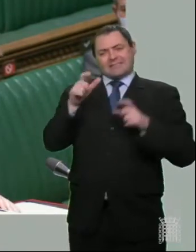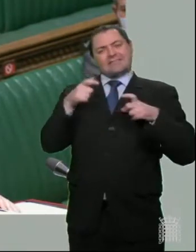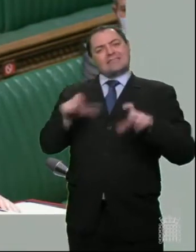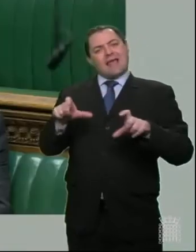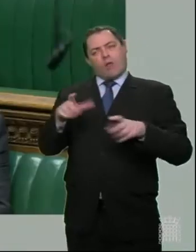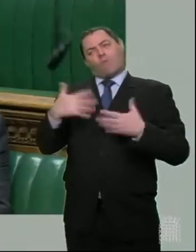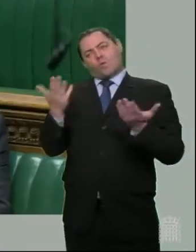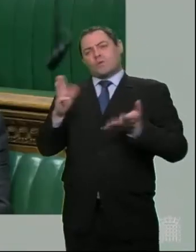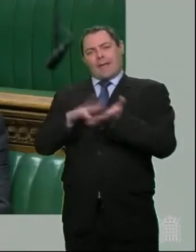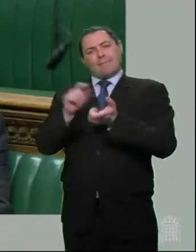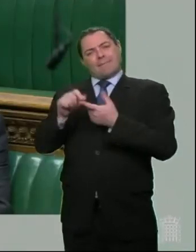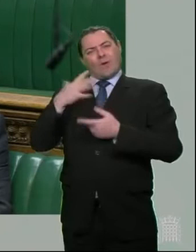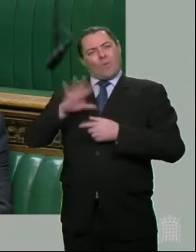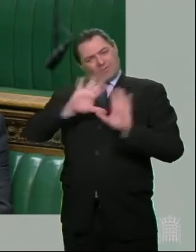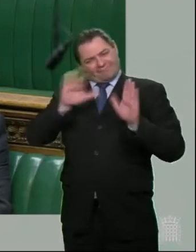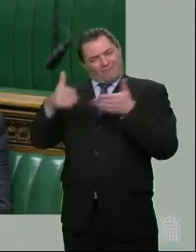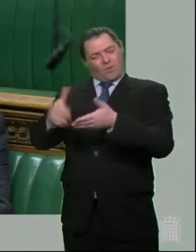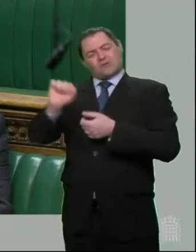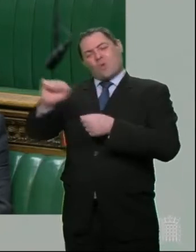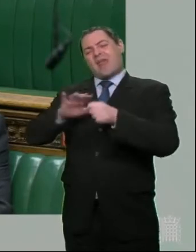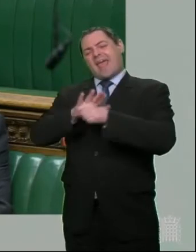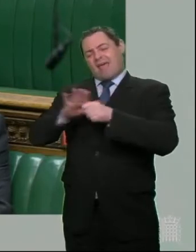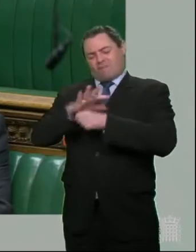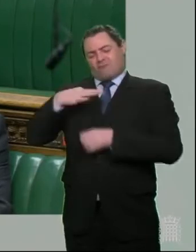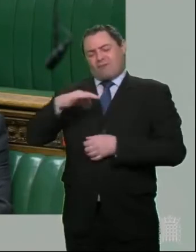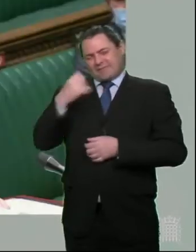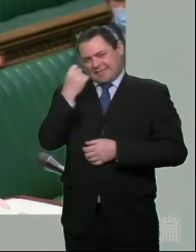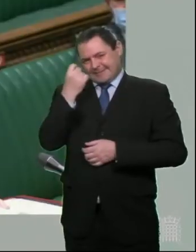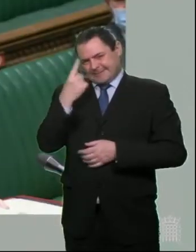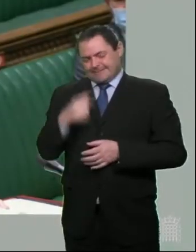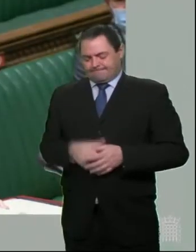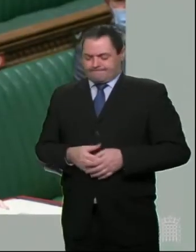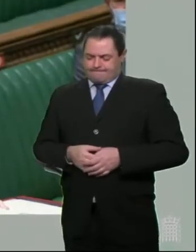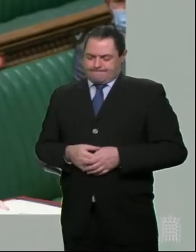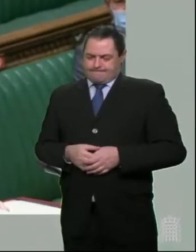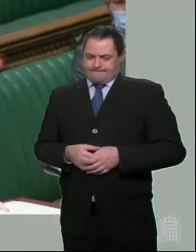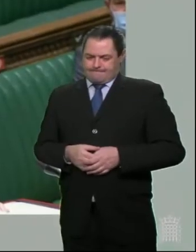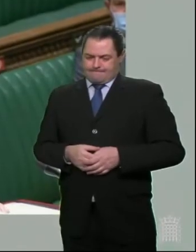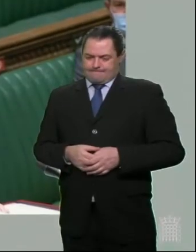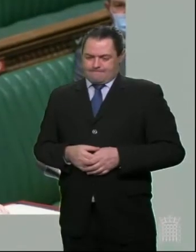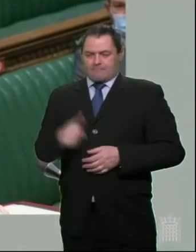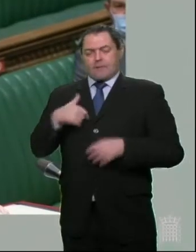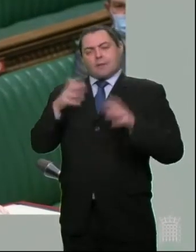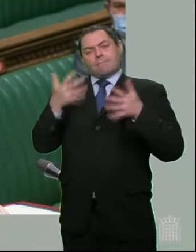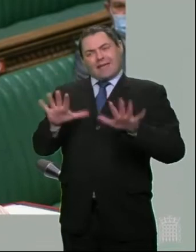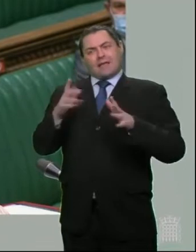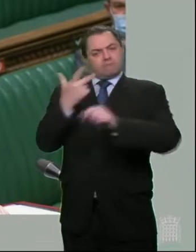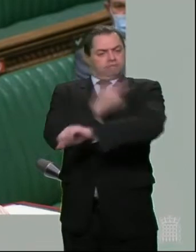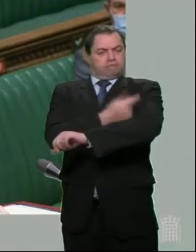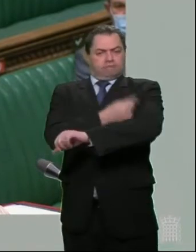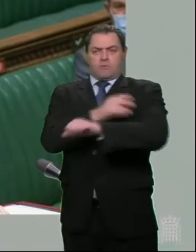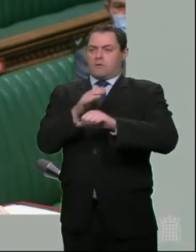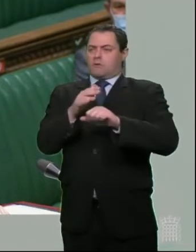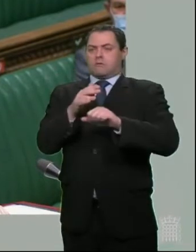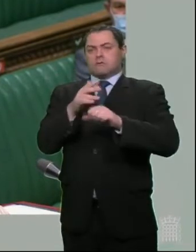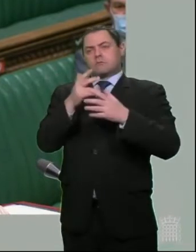should want to see more done as fast as possible. I can tell him that we've vaccinated more than 80% of those over